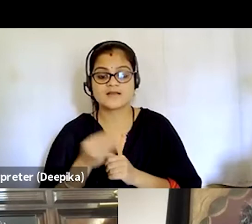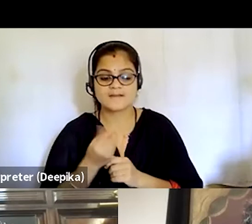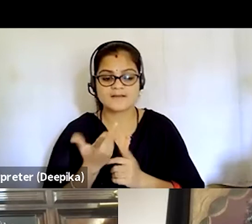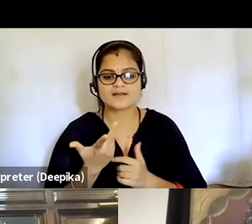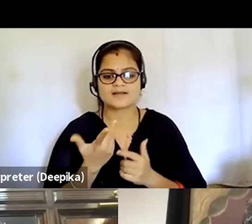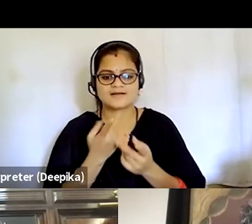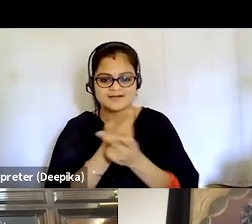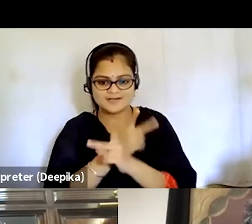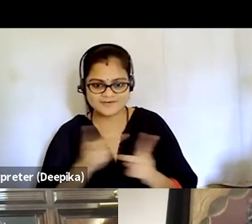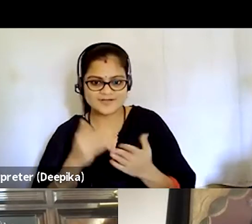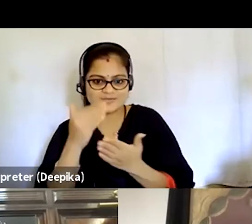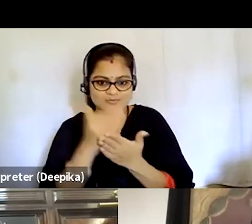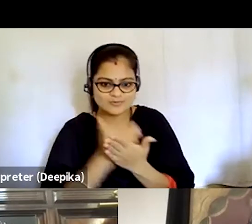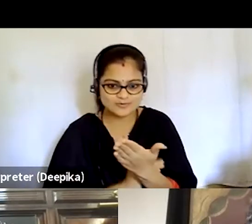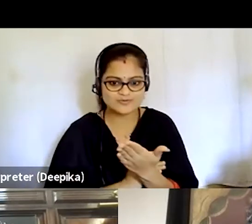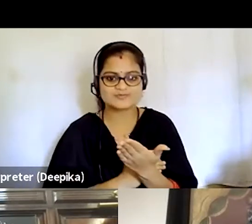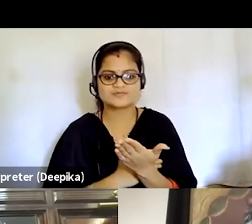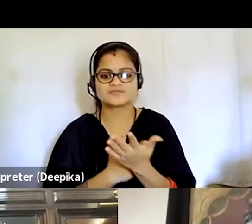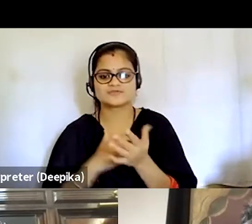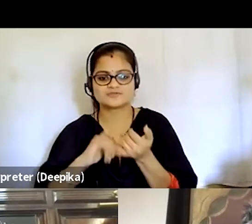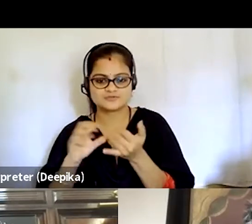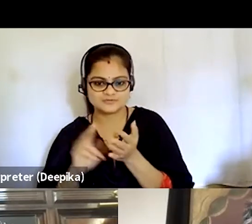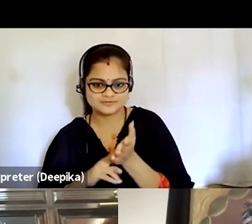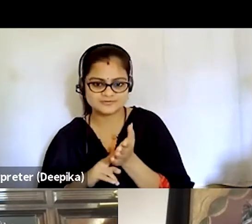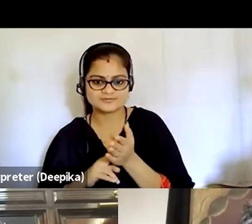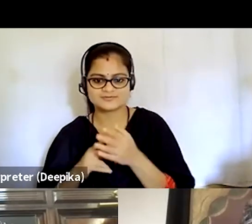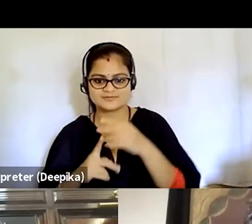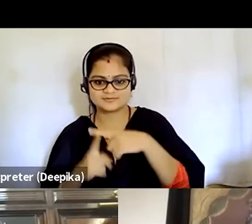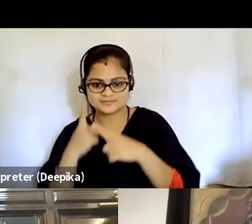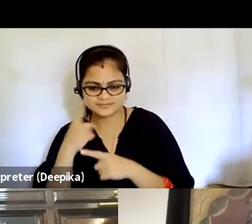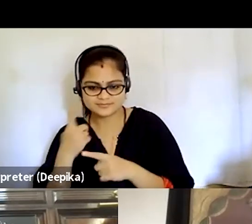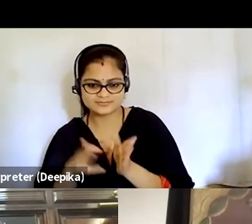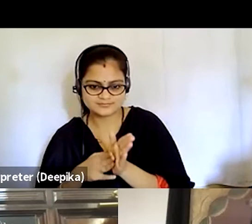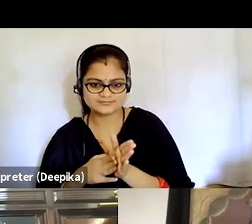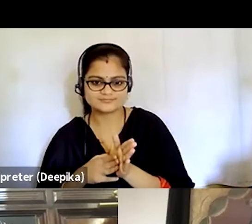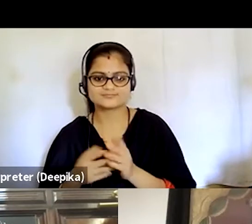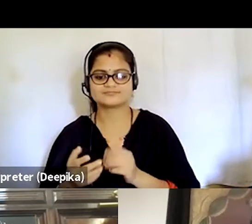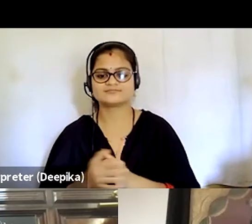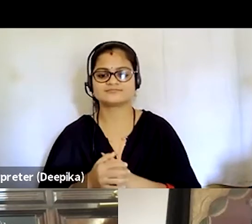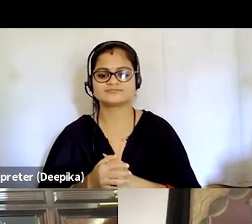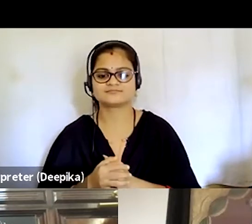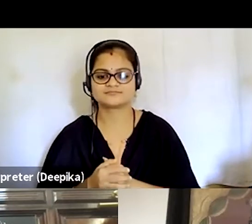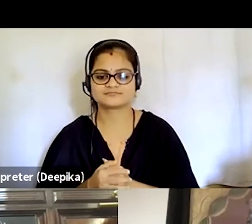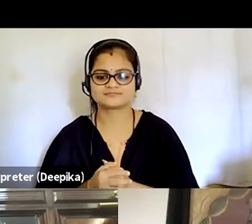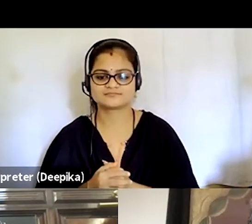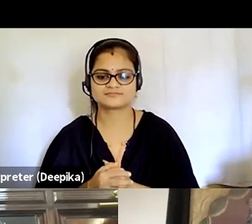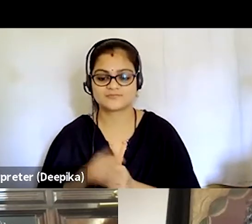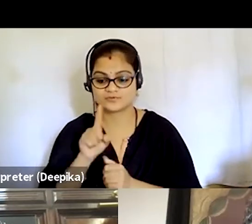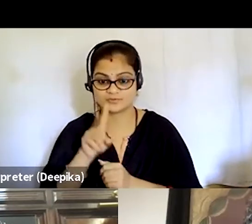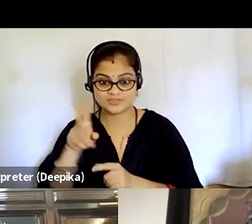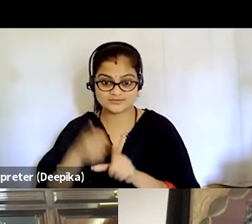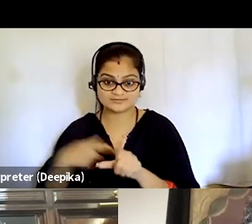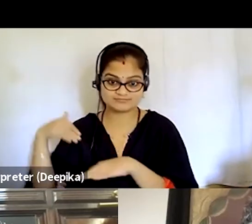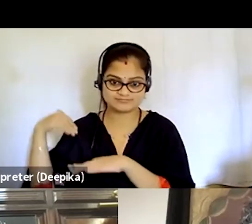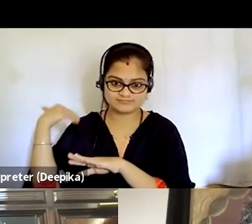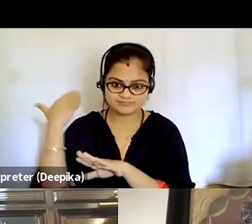the Parikramas and Soulmate and all of those that played in that 12-year period